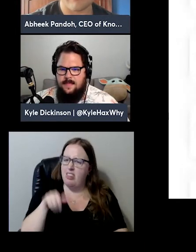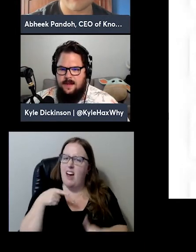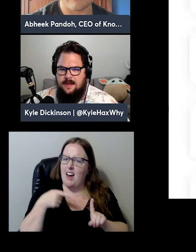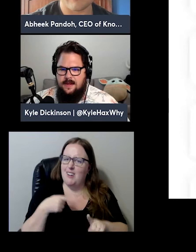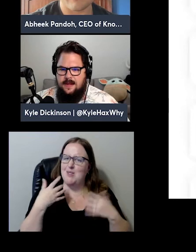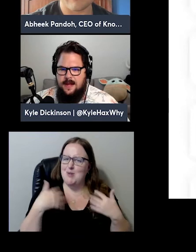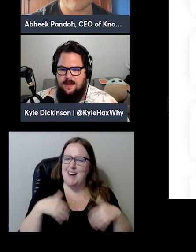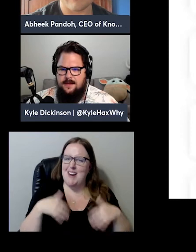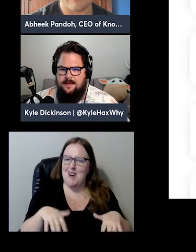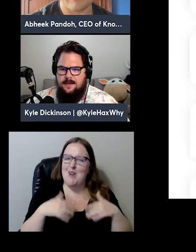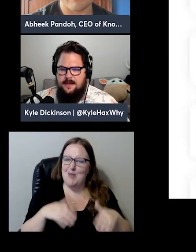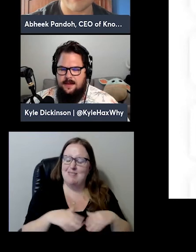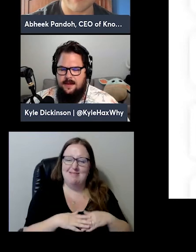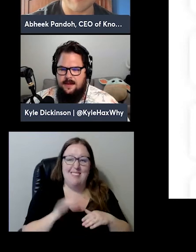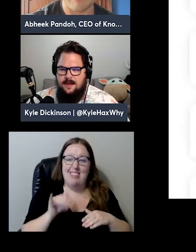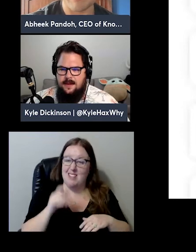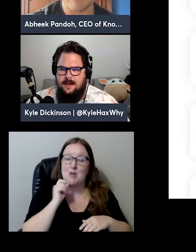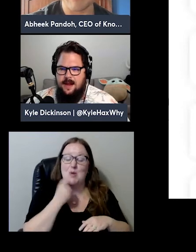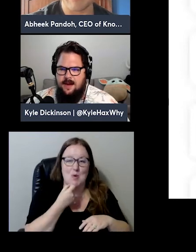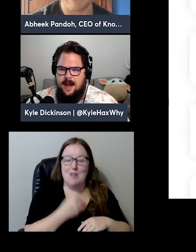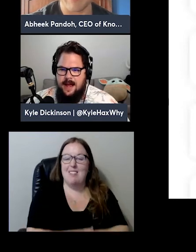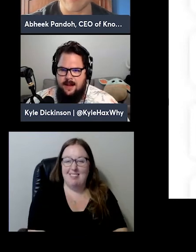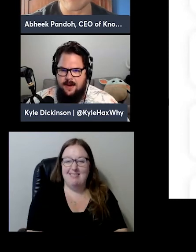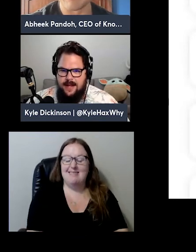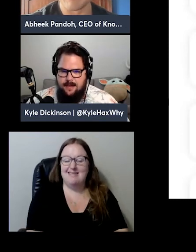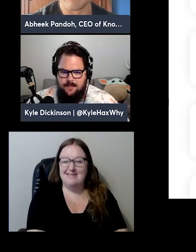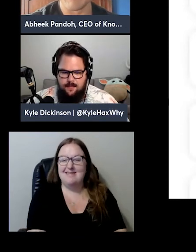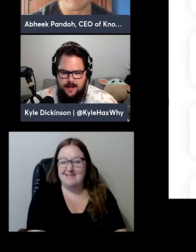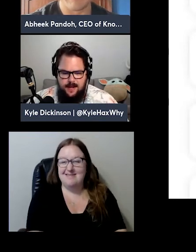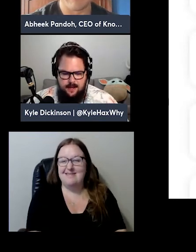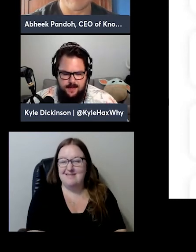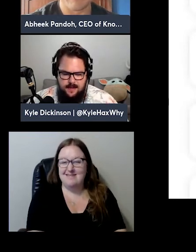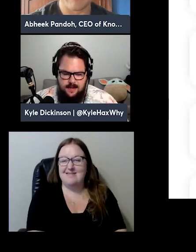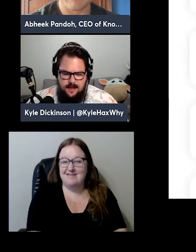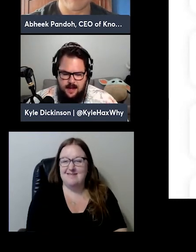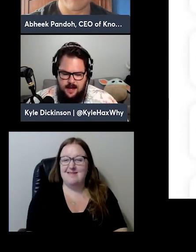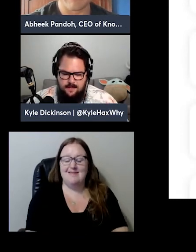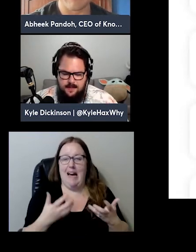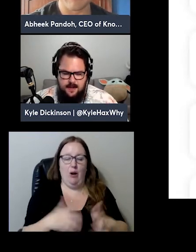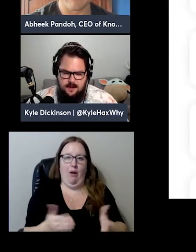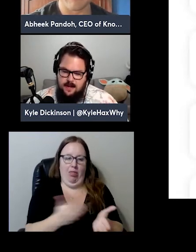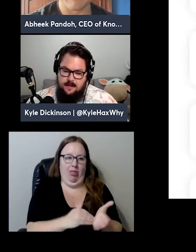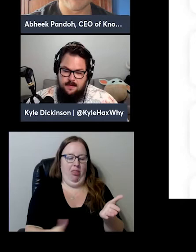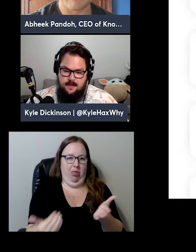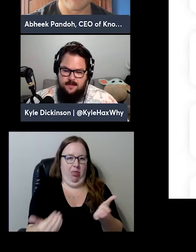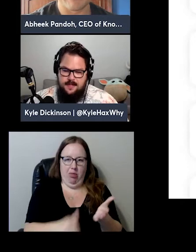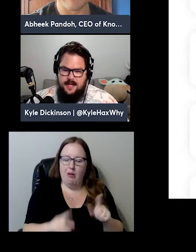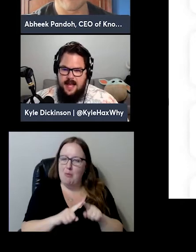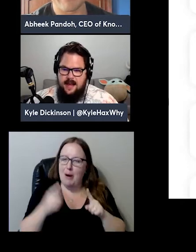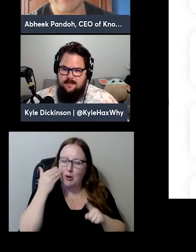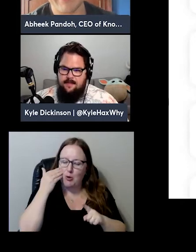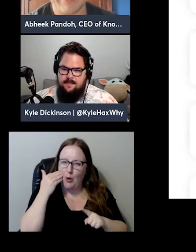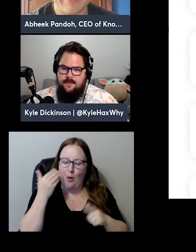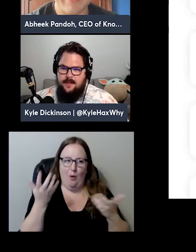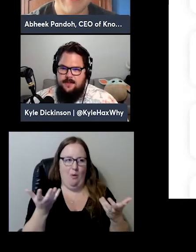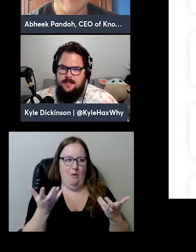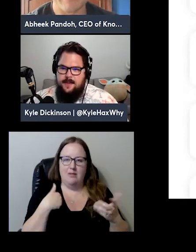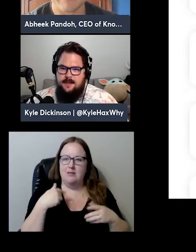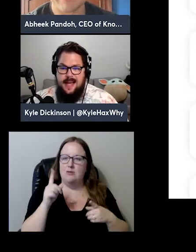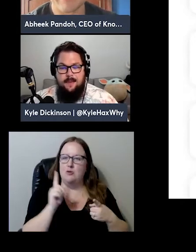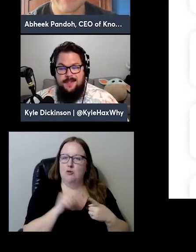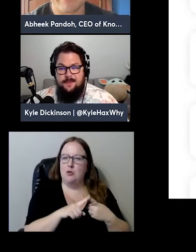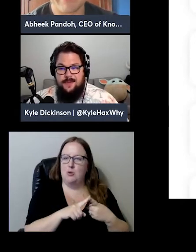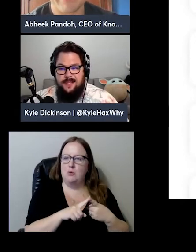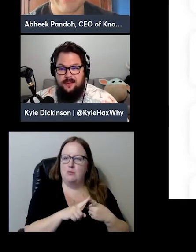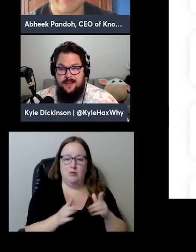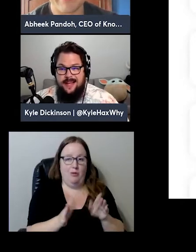level. That is, I'm and I That impressed. know I keep repeating it, but all just to kind of fully transparency,